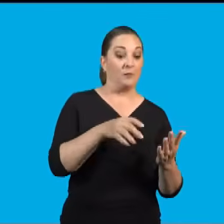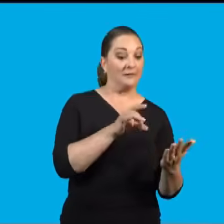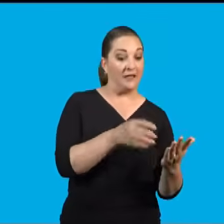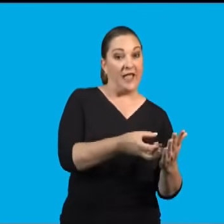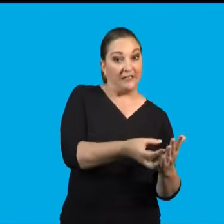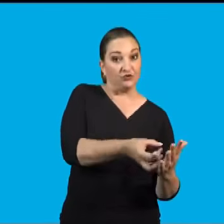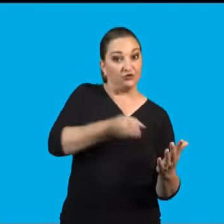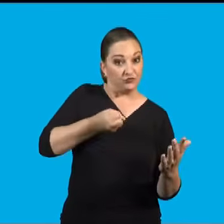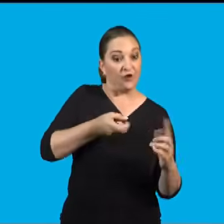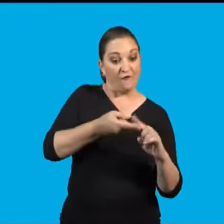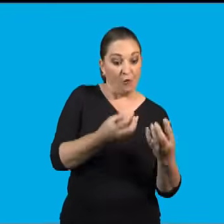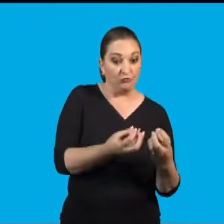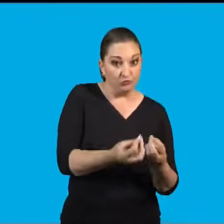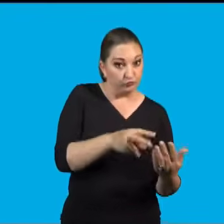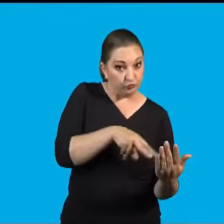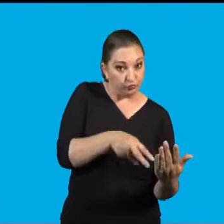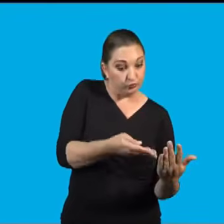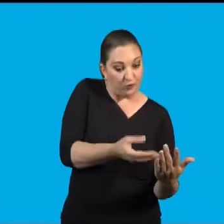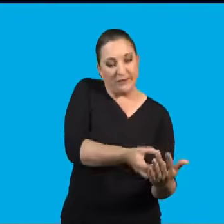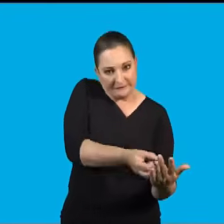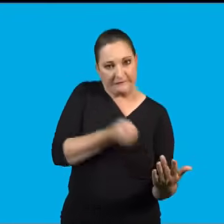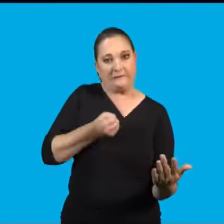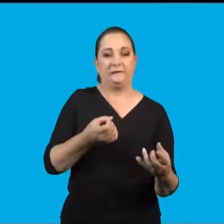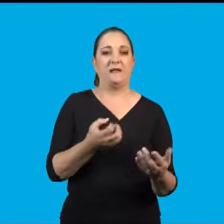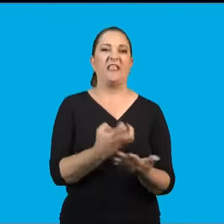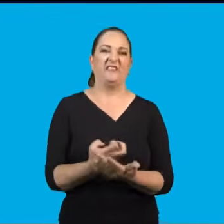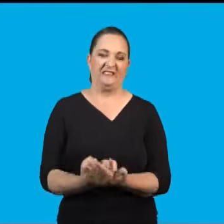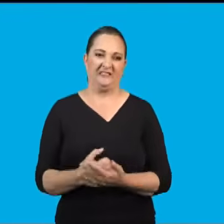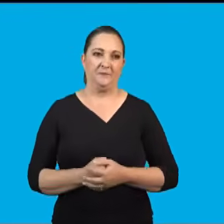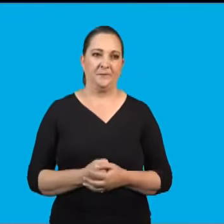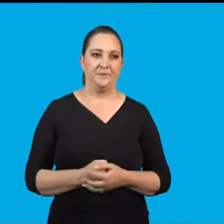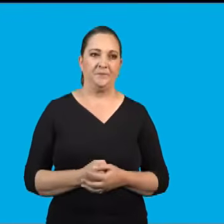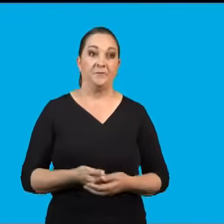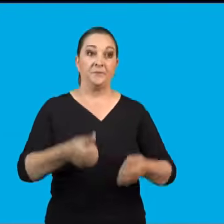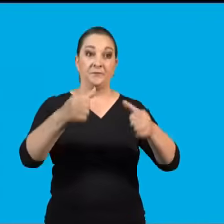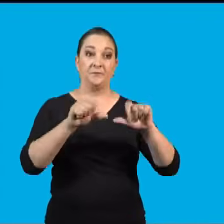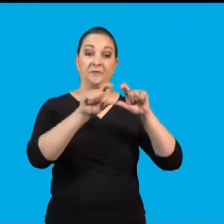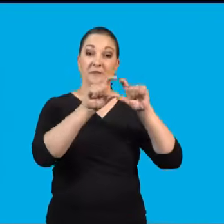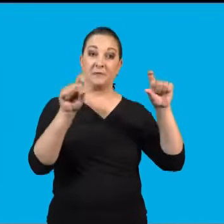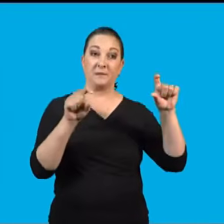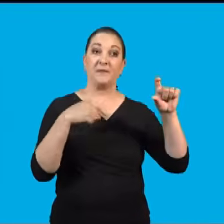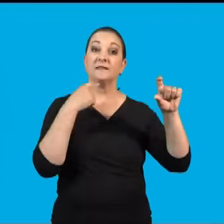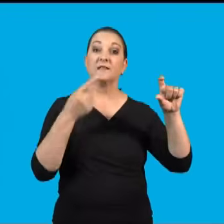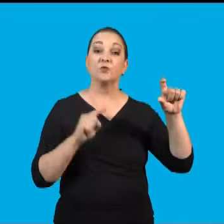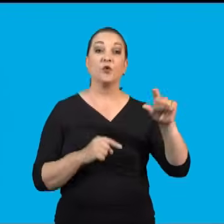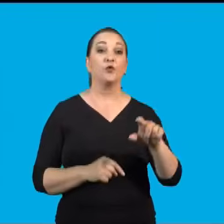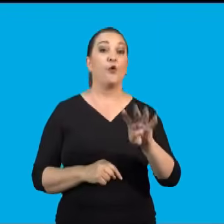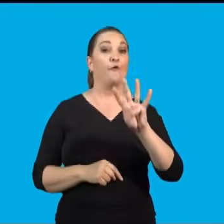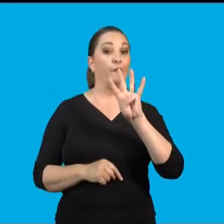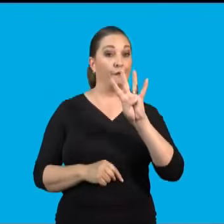So that is extracting evidence from the source. Another example is